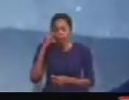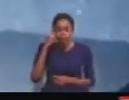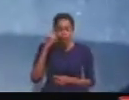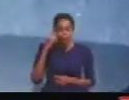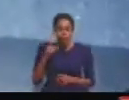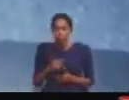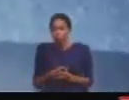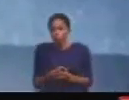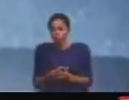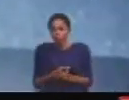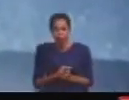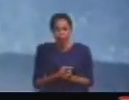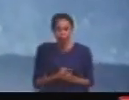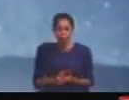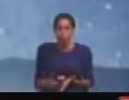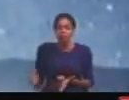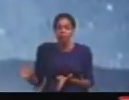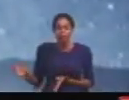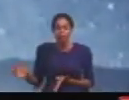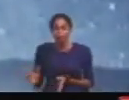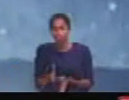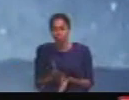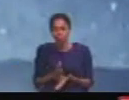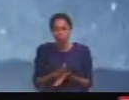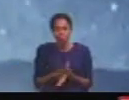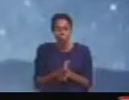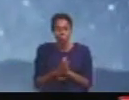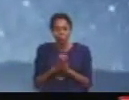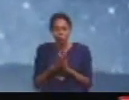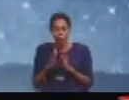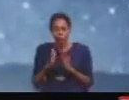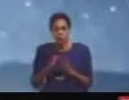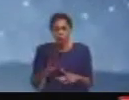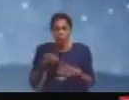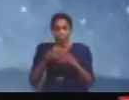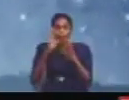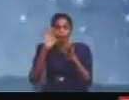I know there is peace within your